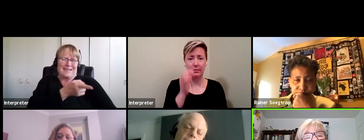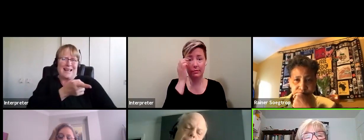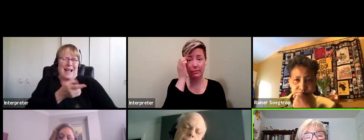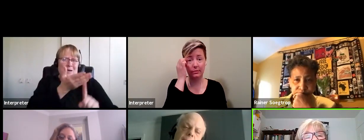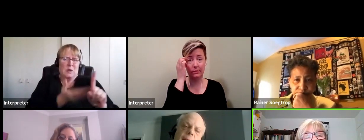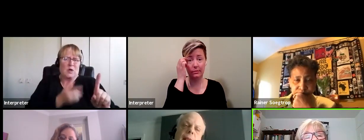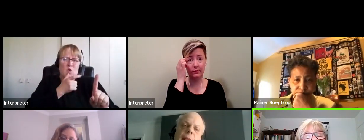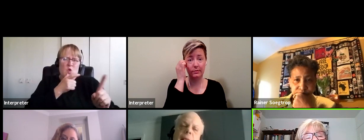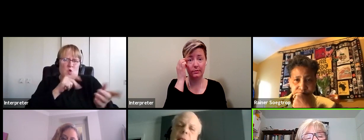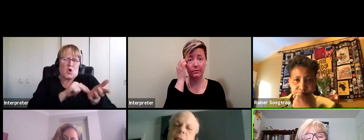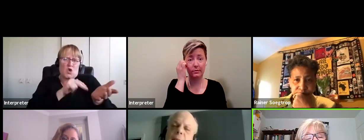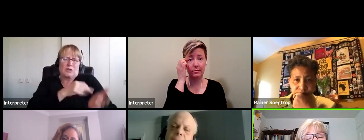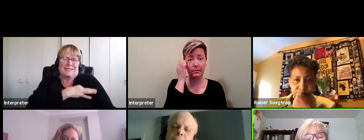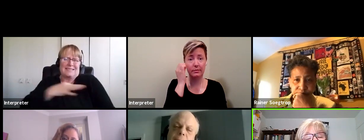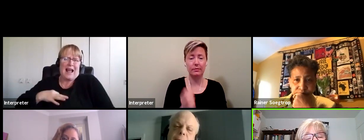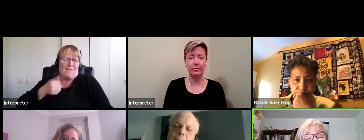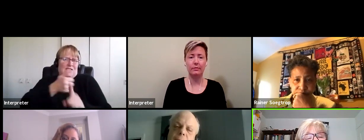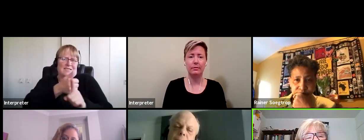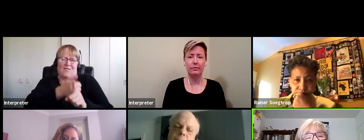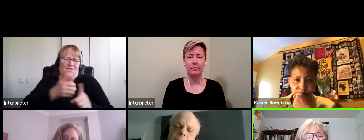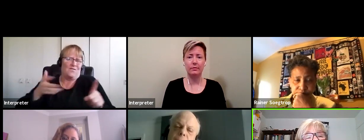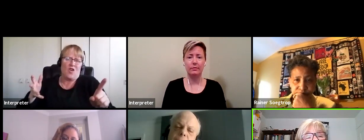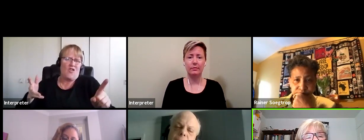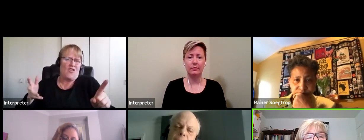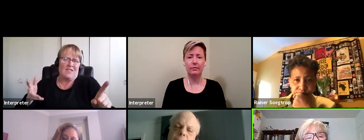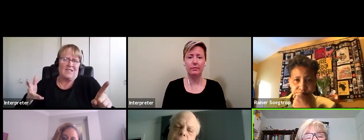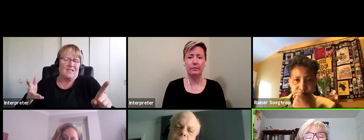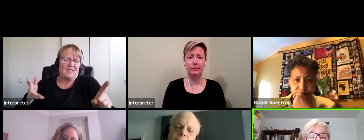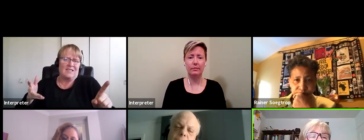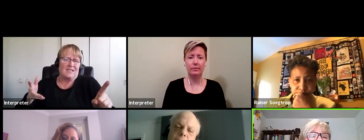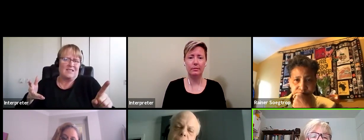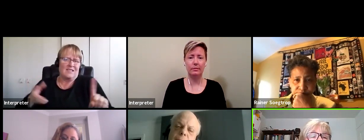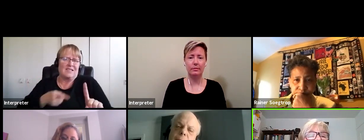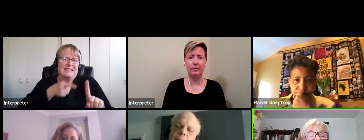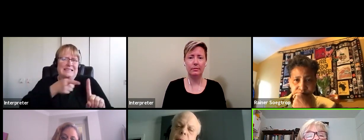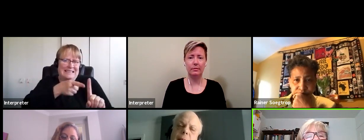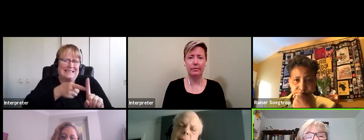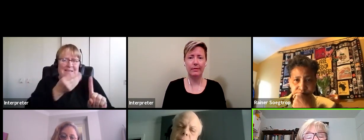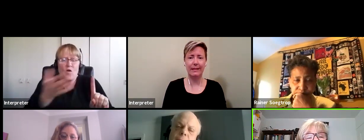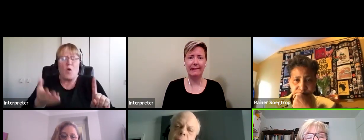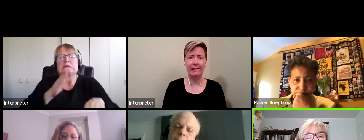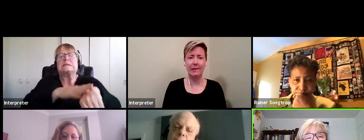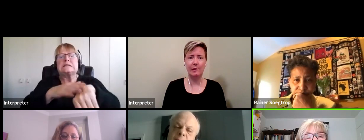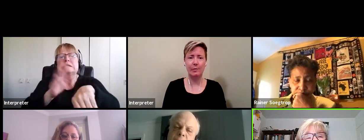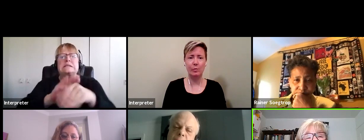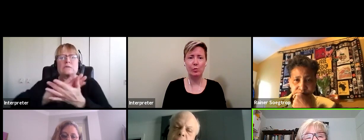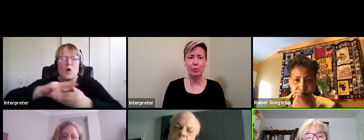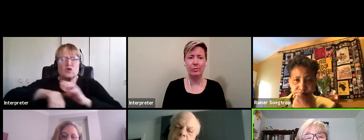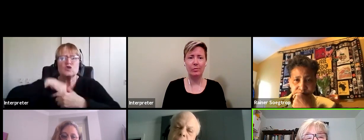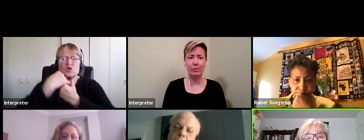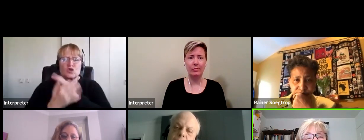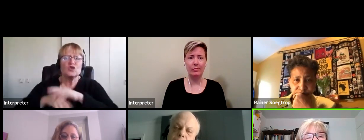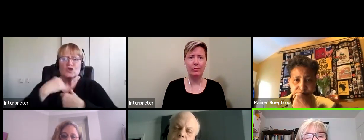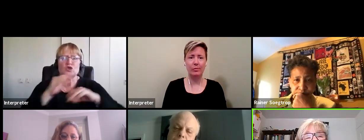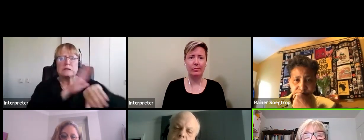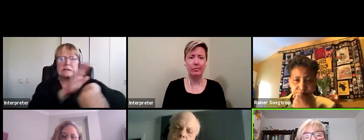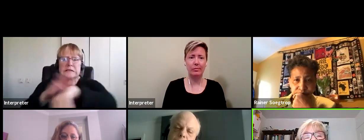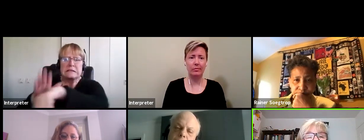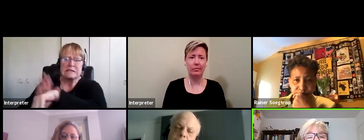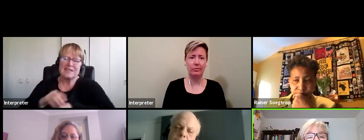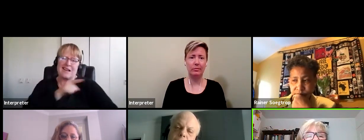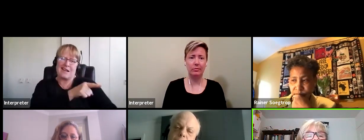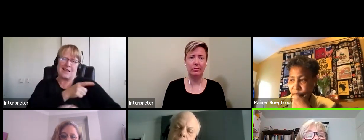nursing staff member that is is able to tell people about hand washing and that kind of control.